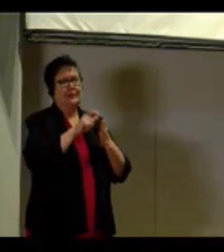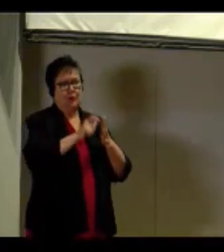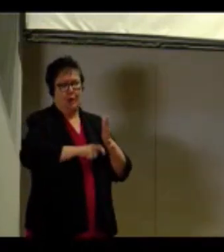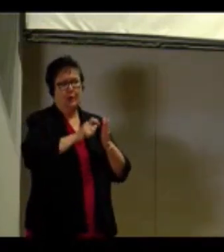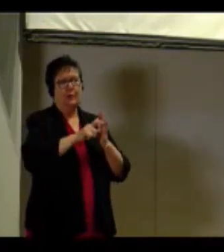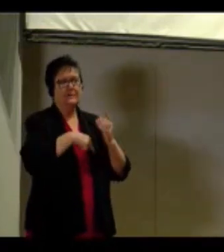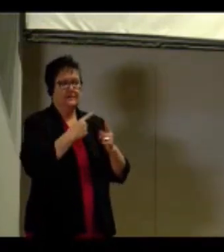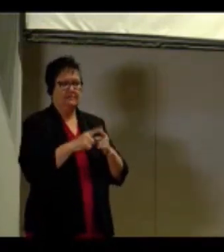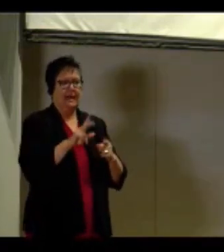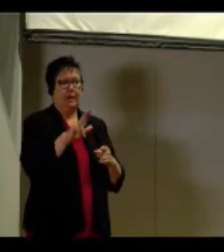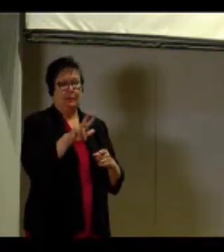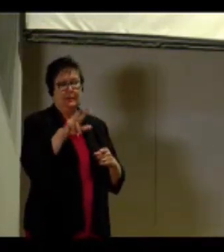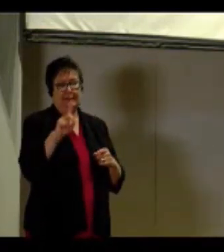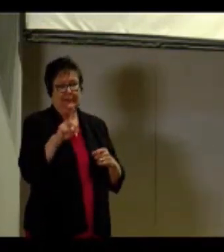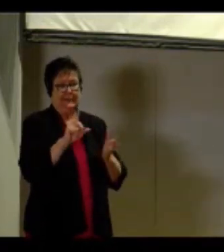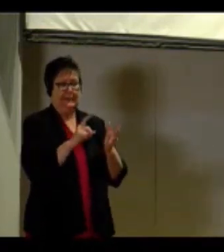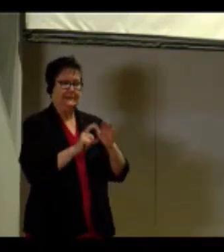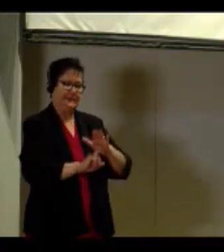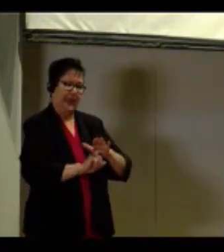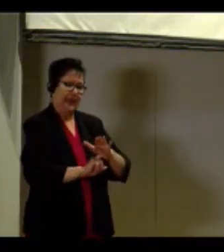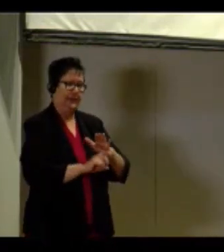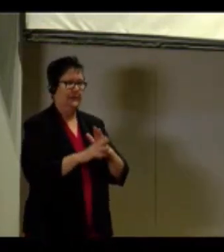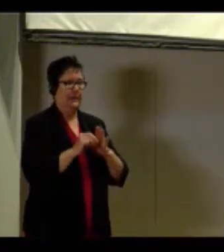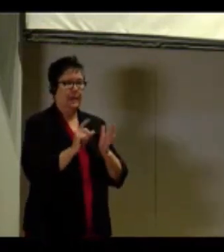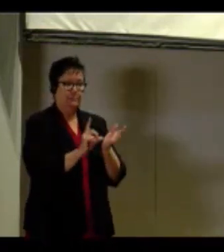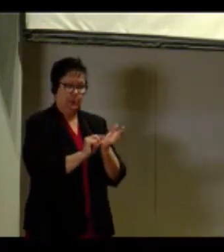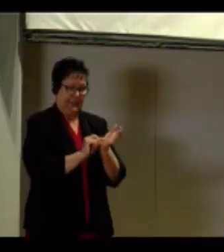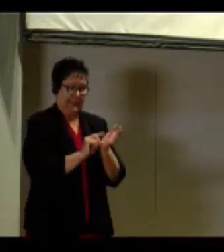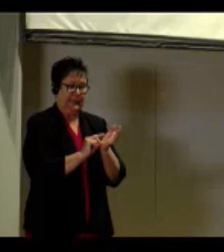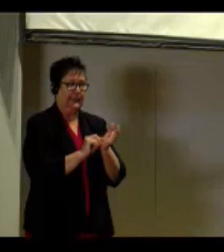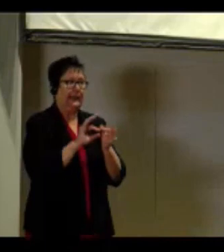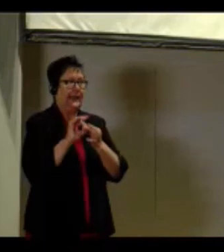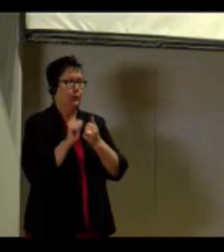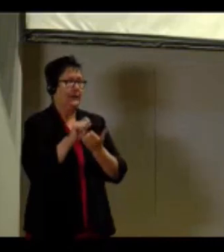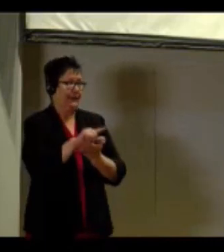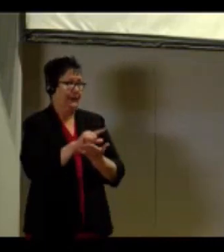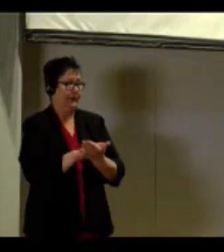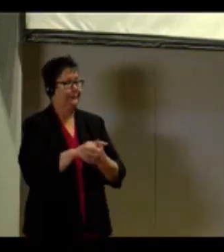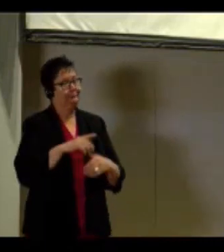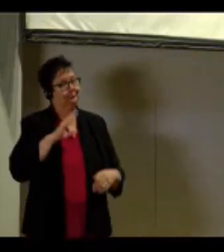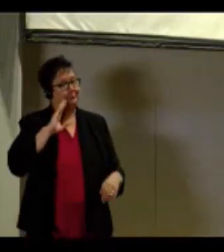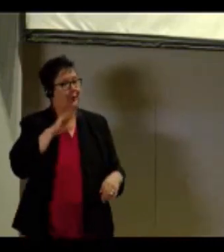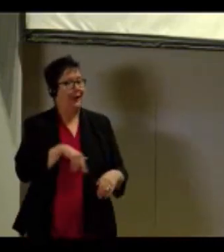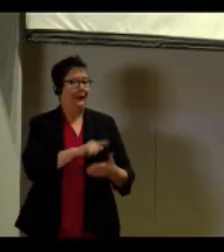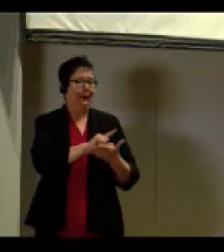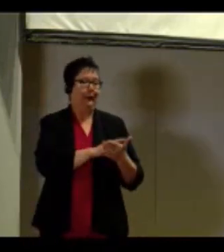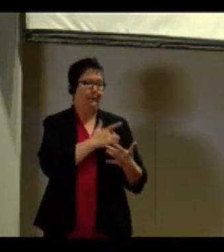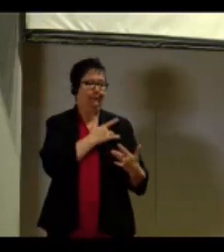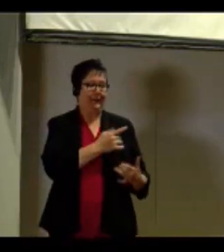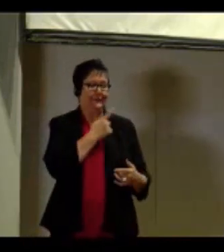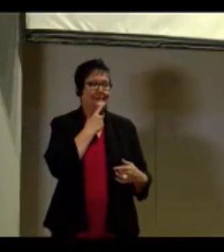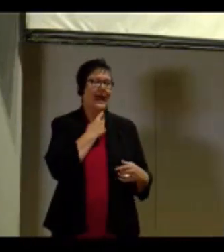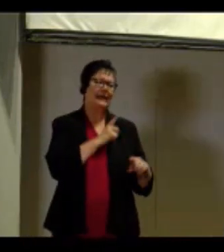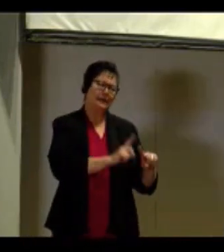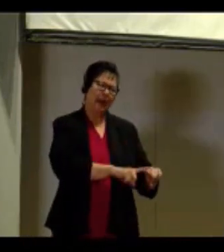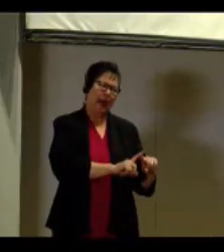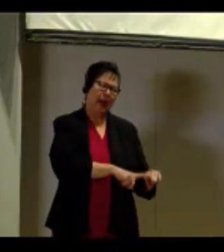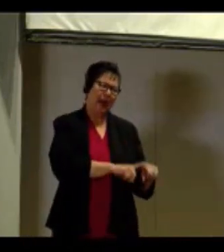about 3D scanning and printing. It's the other thing that lawyers say besides it depends is it's